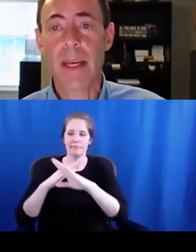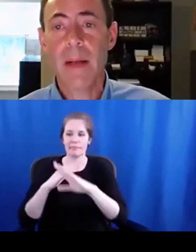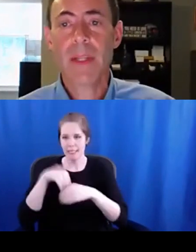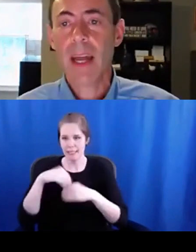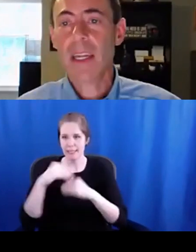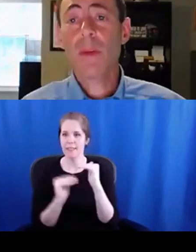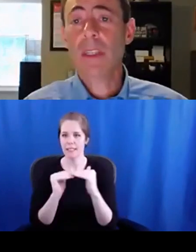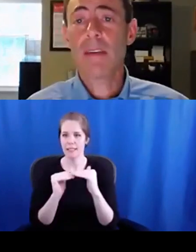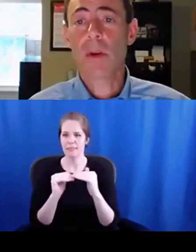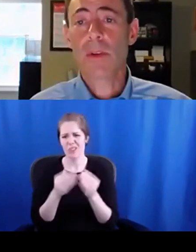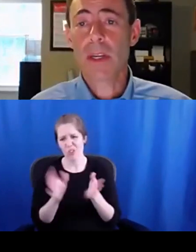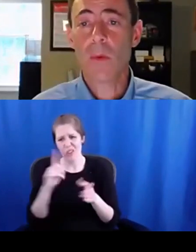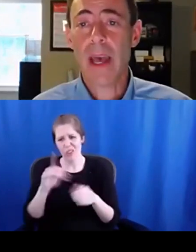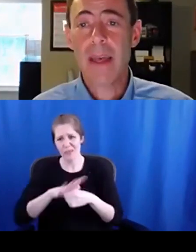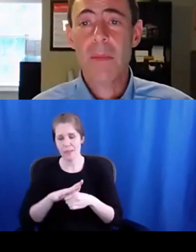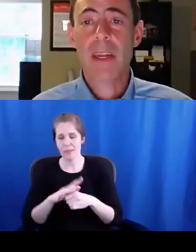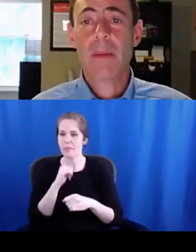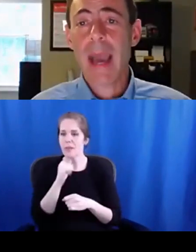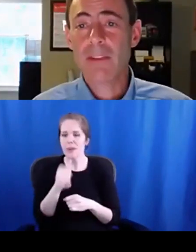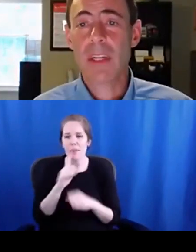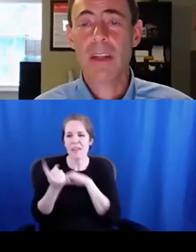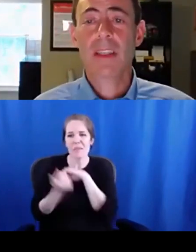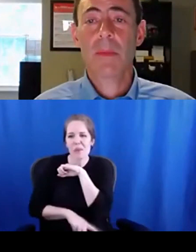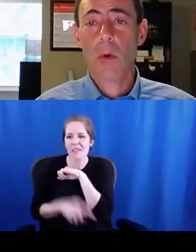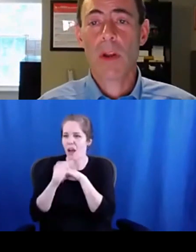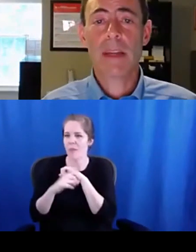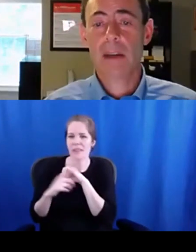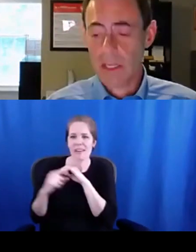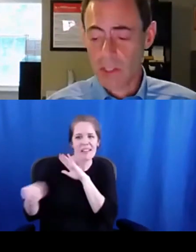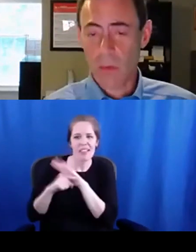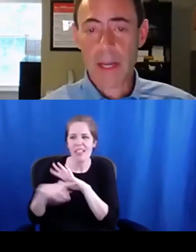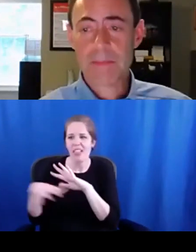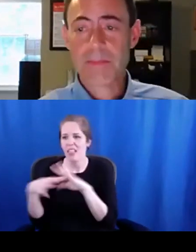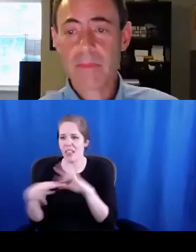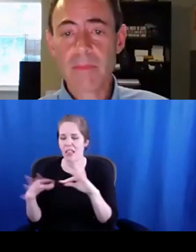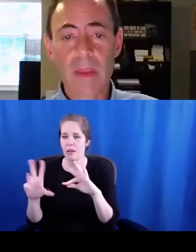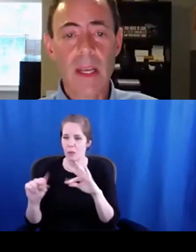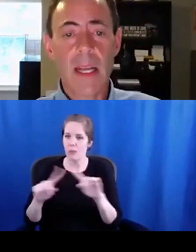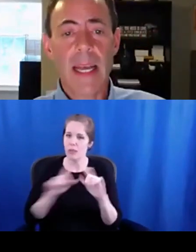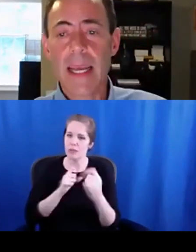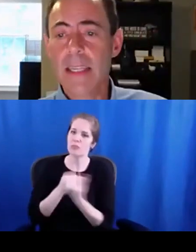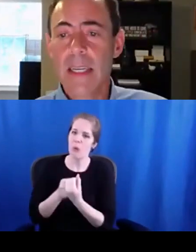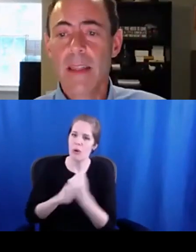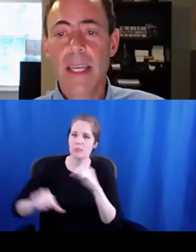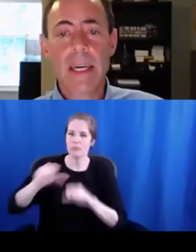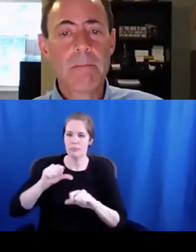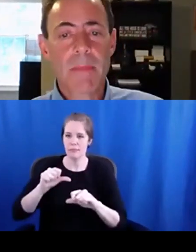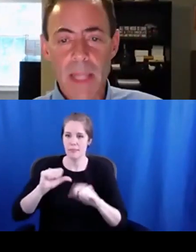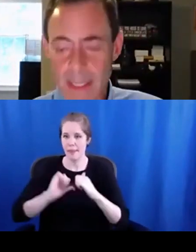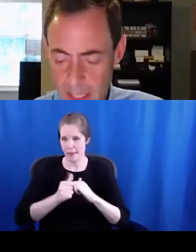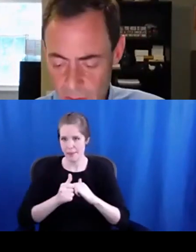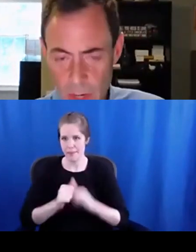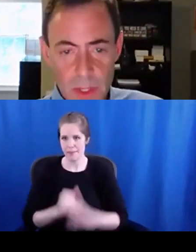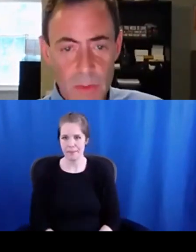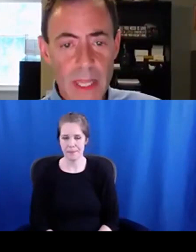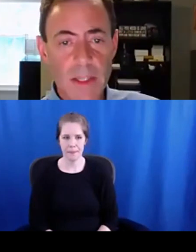pandemic, but not in a punitive or a critical way, but in a compassionate, supportive, and a collegial way. And the